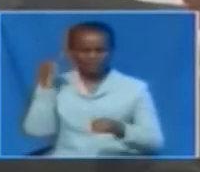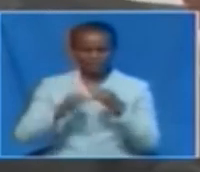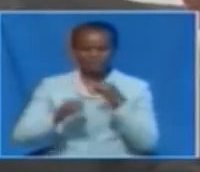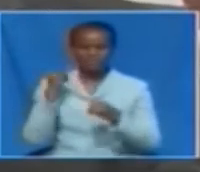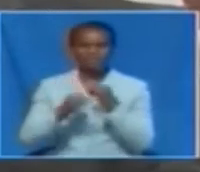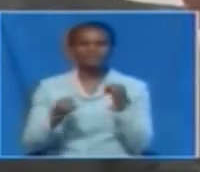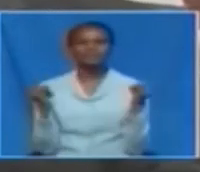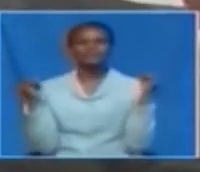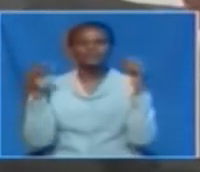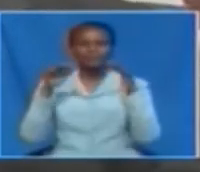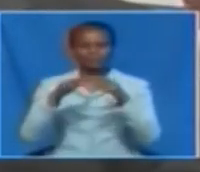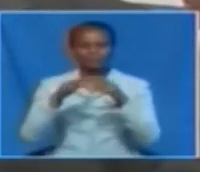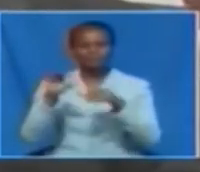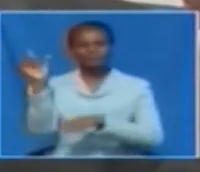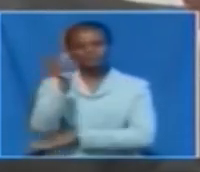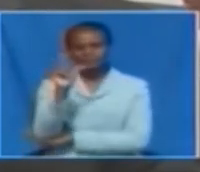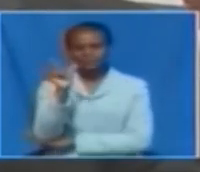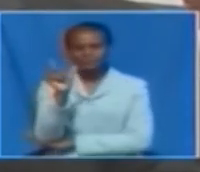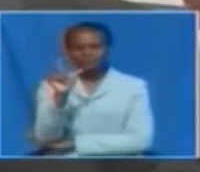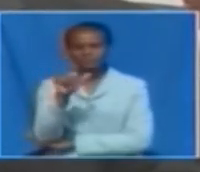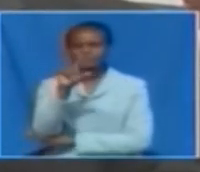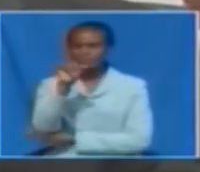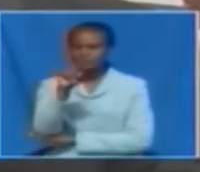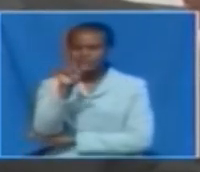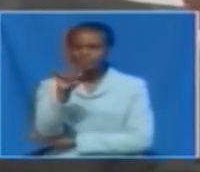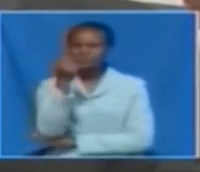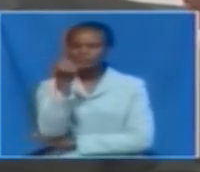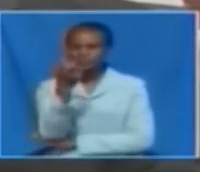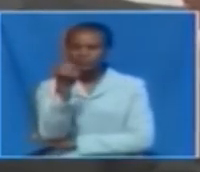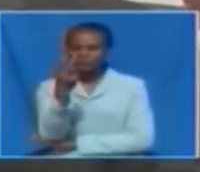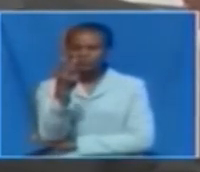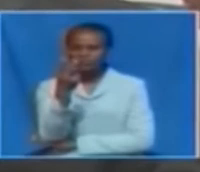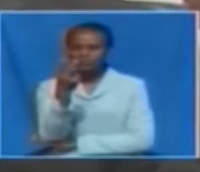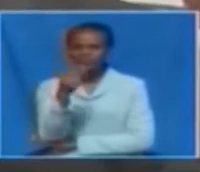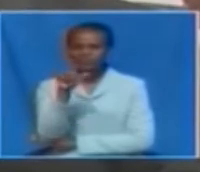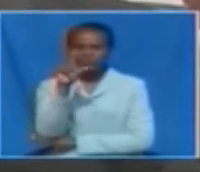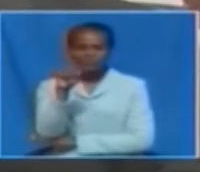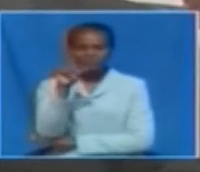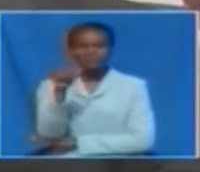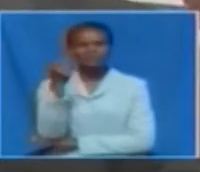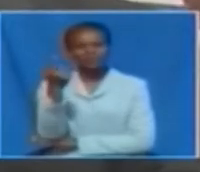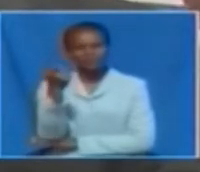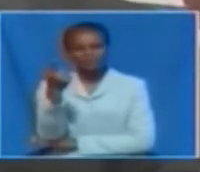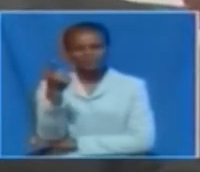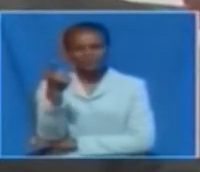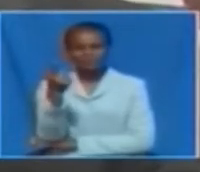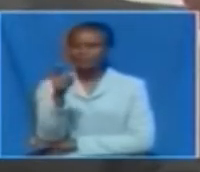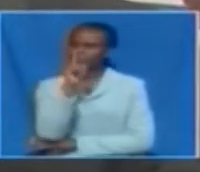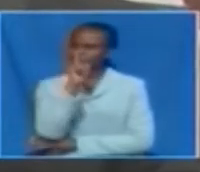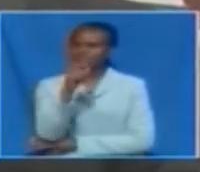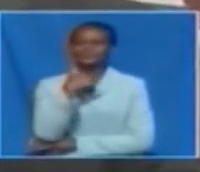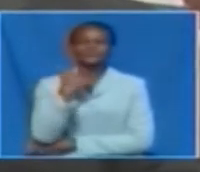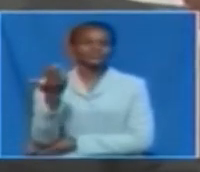convention of MMD was in 2012. And anybody who says 2011 is being